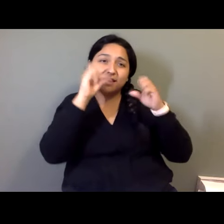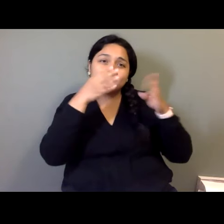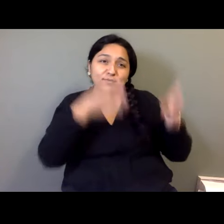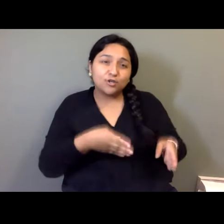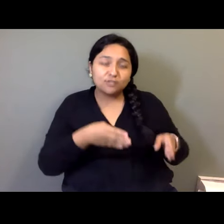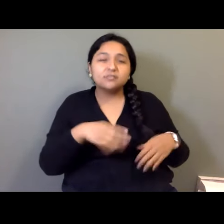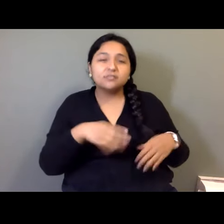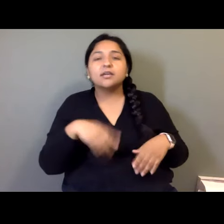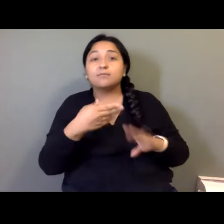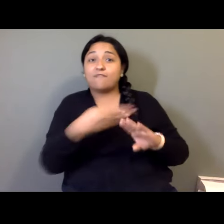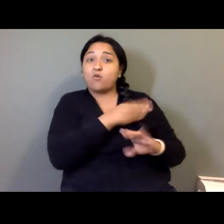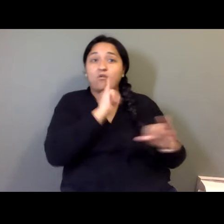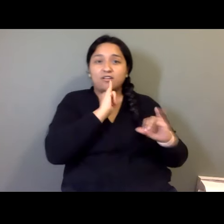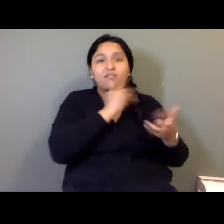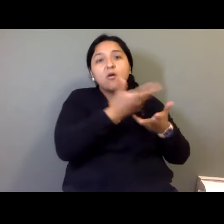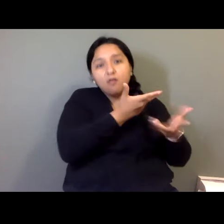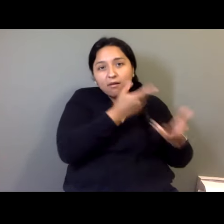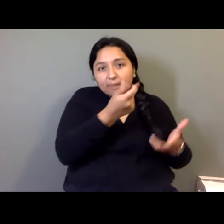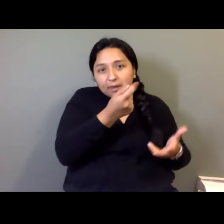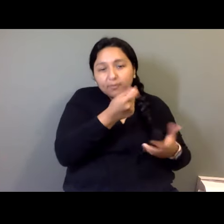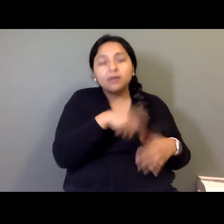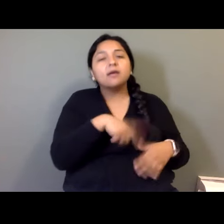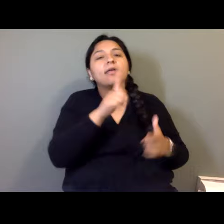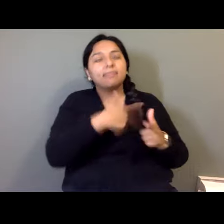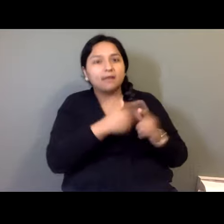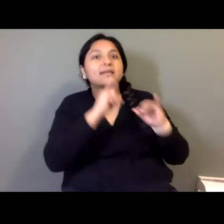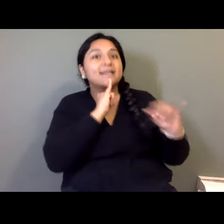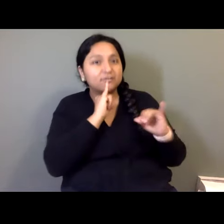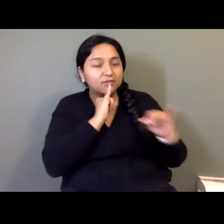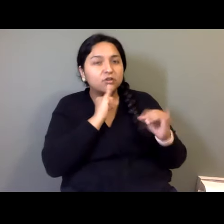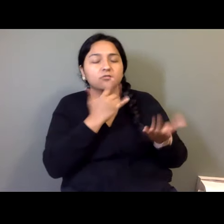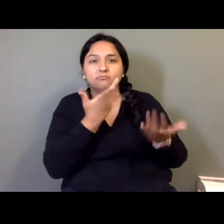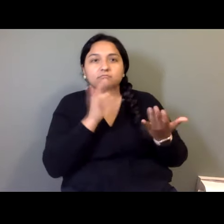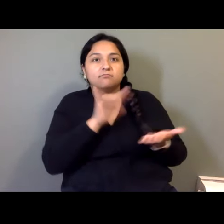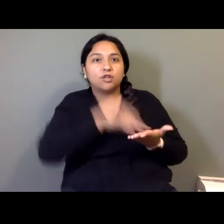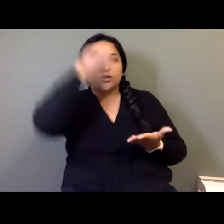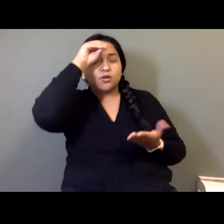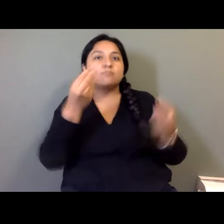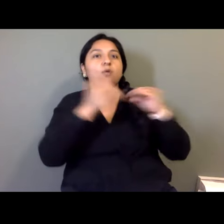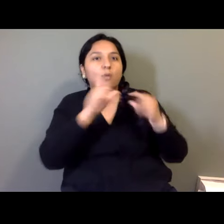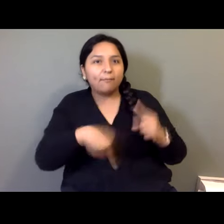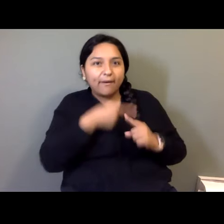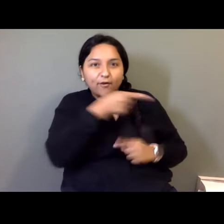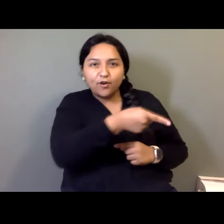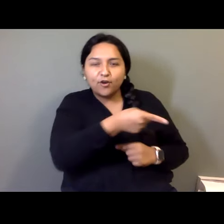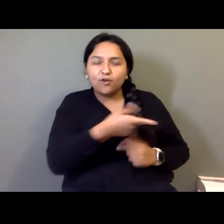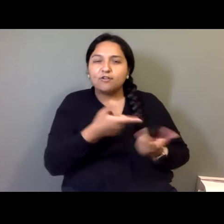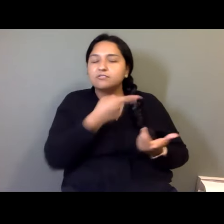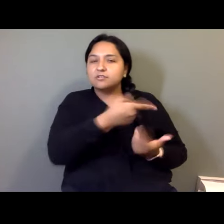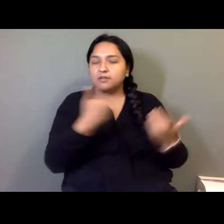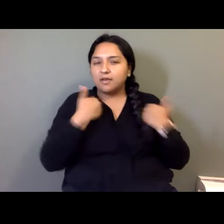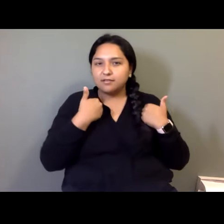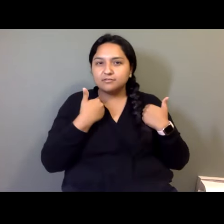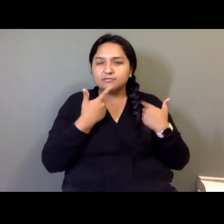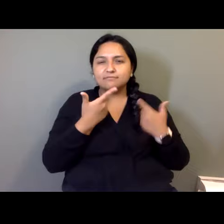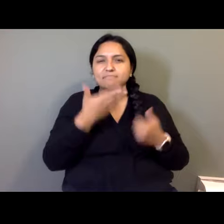little bit before the interview. And then as I interviewed her, I just learned a lot more about her. As you guys heard, she has the best stories to tell all